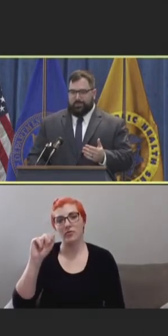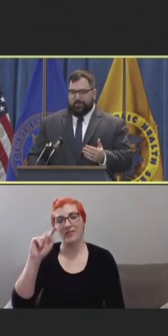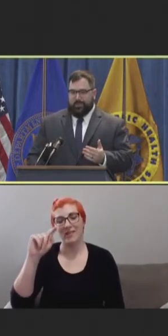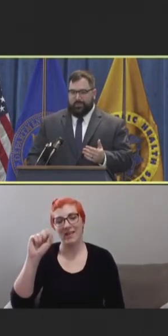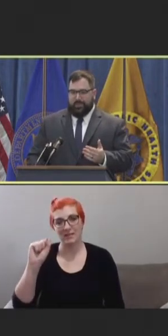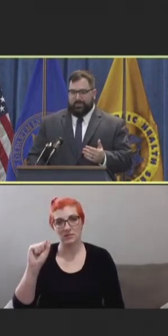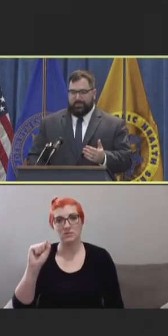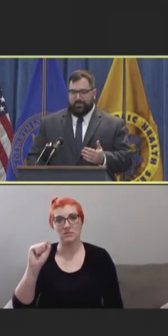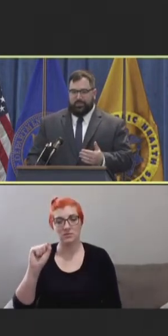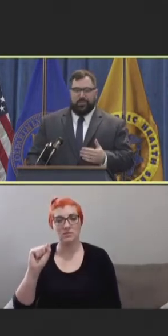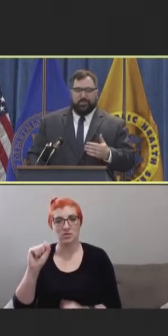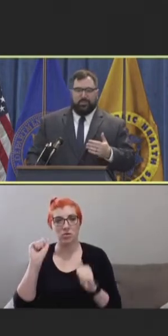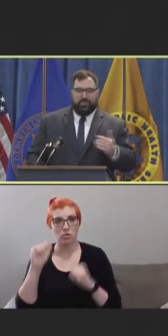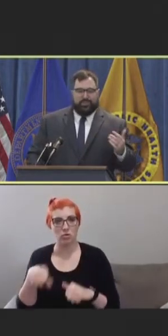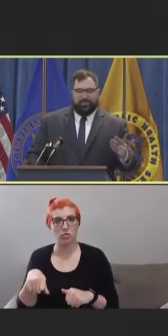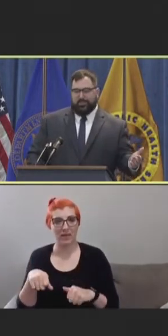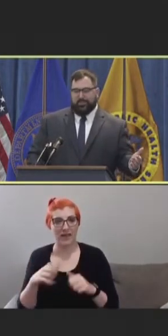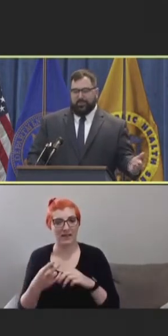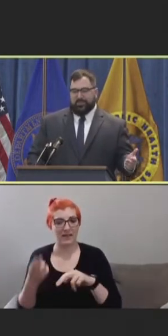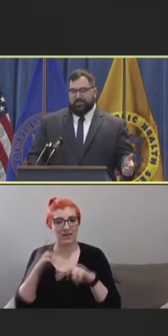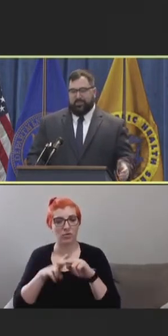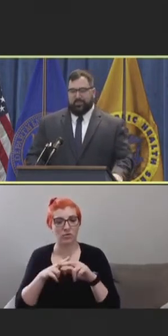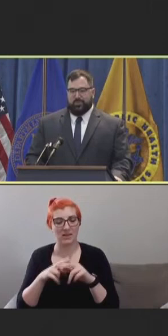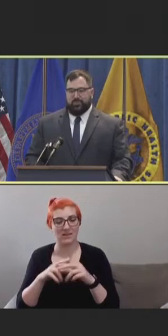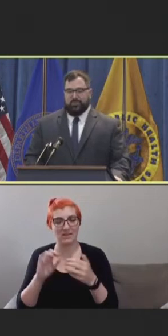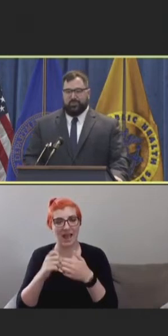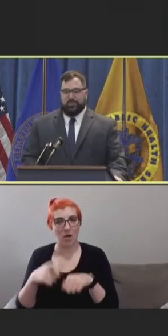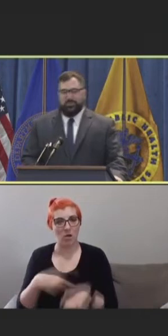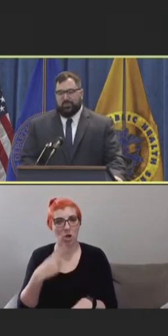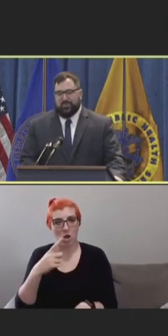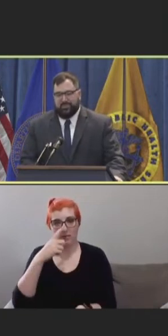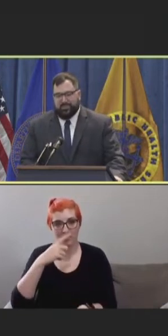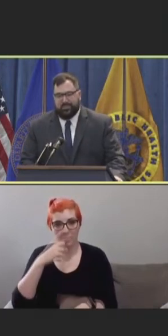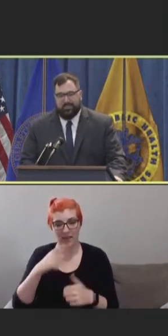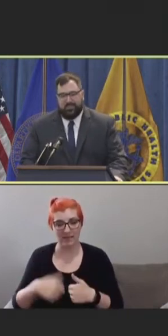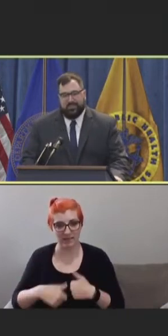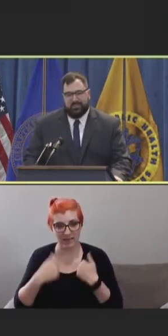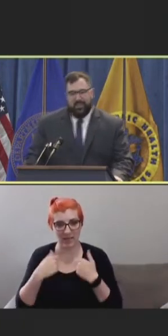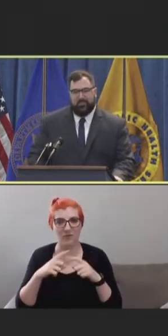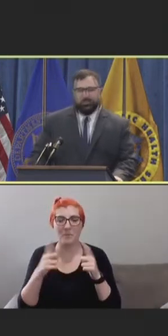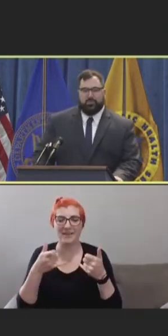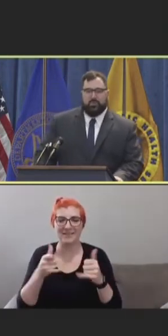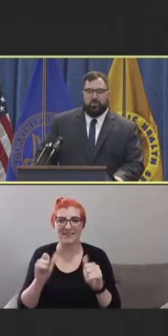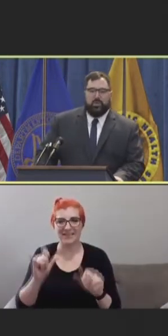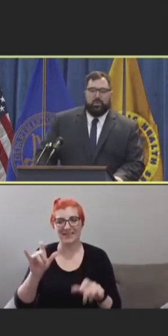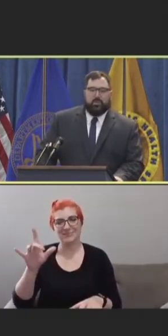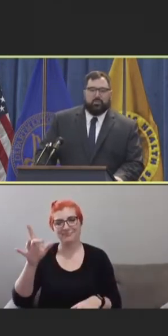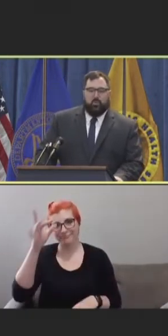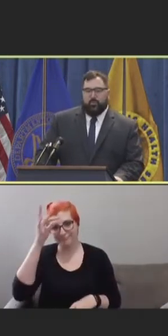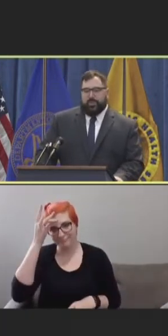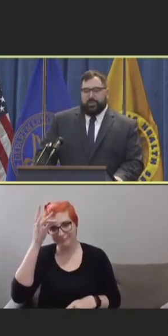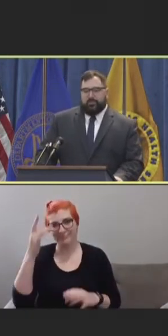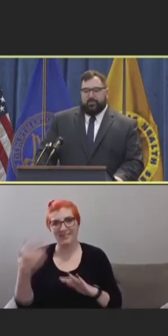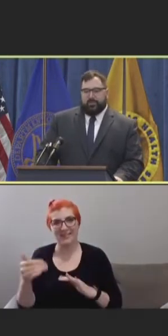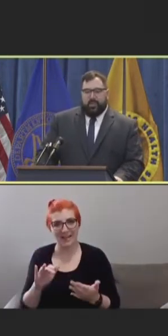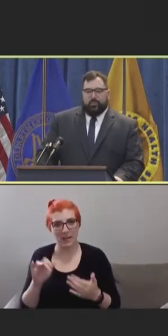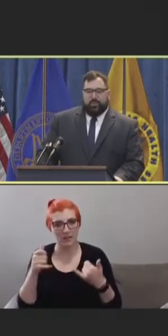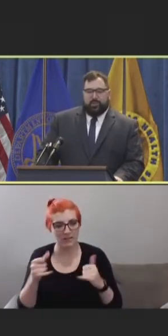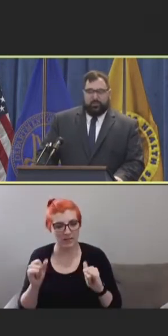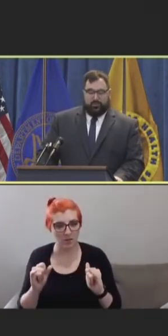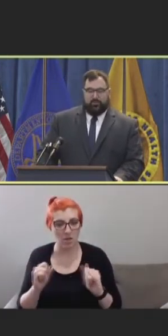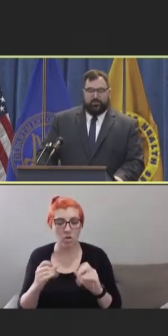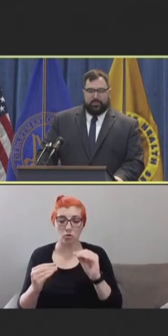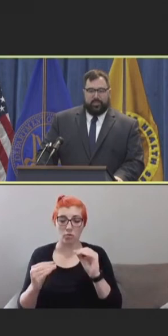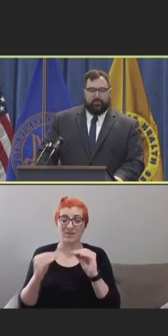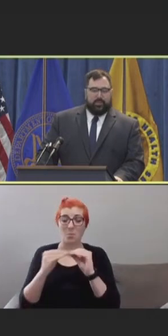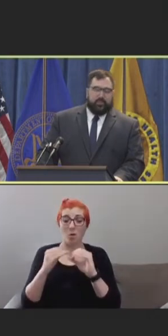increase the time the mice live, but they still are susceptible to severe disease and death. And so while it's more protective, it's not protective